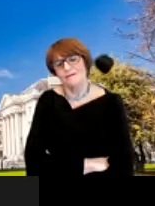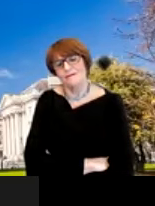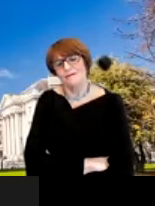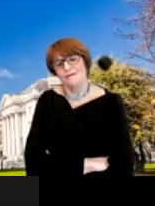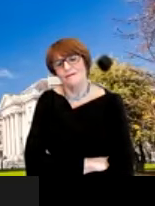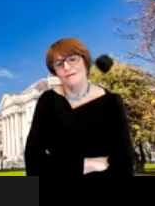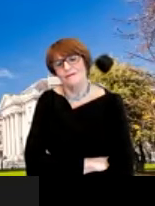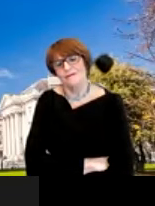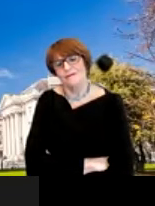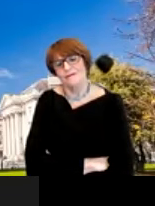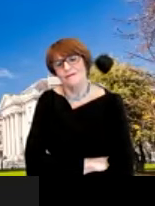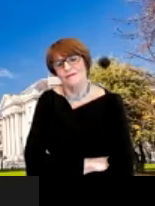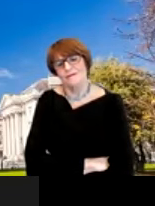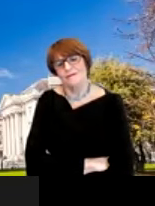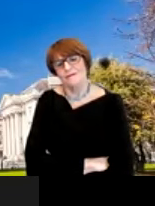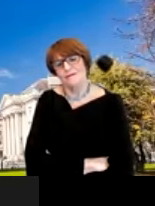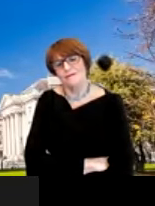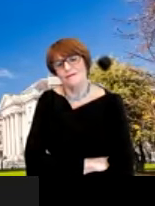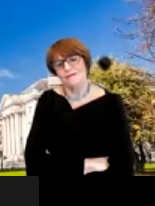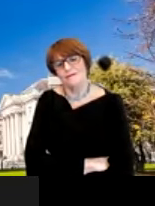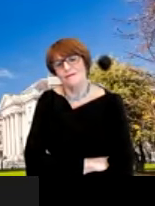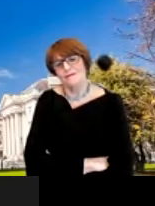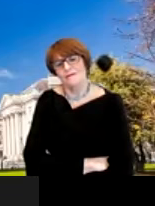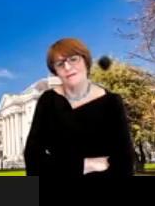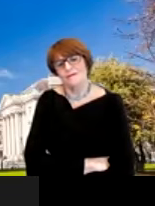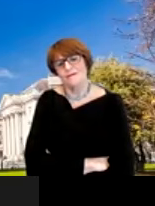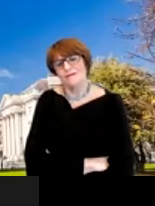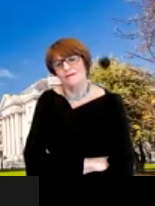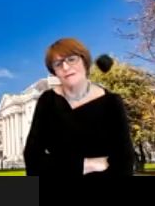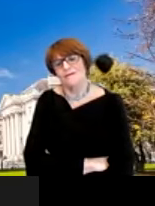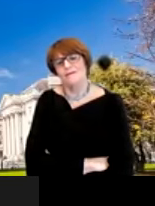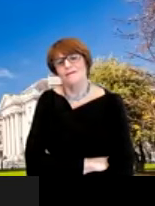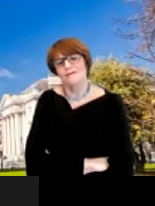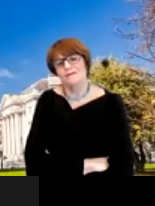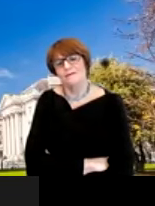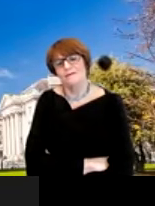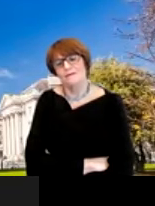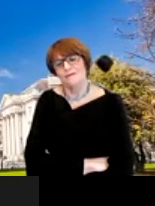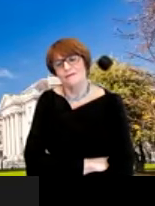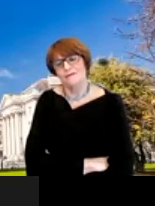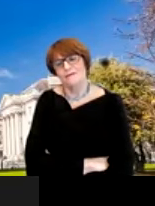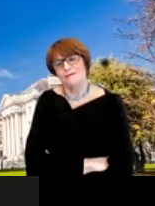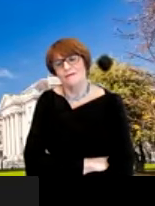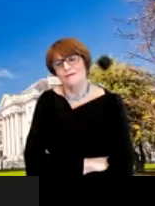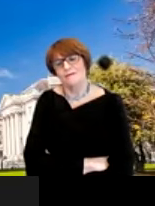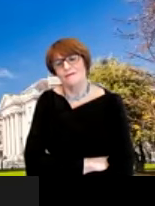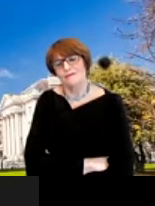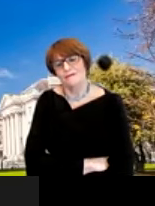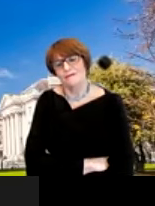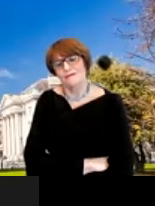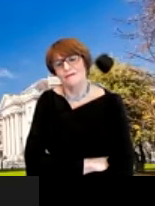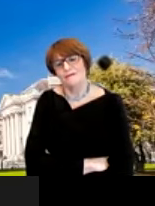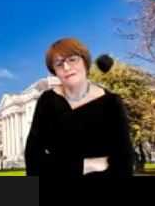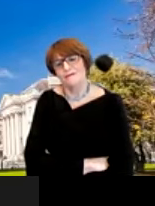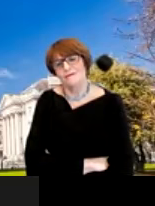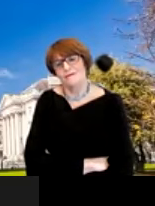them before. So we were constantly adapting services in that regard. Yeah, and interestingly, I suppose, and I might bring you in